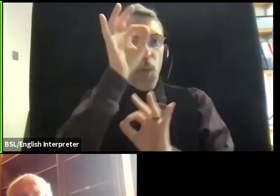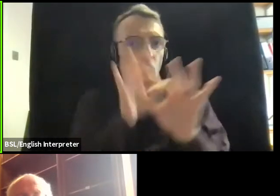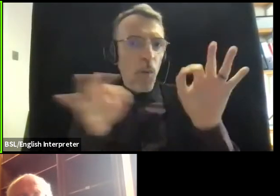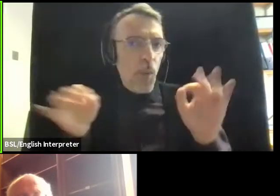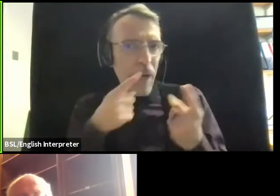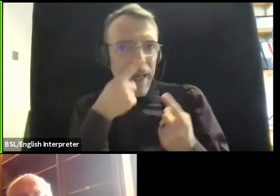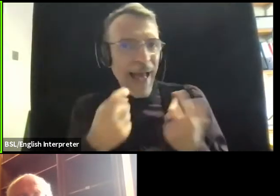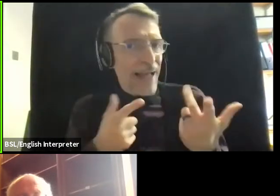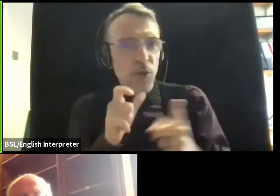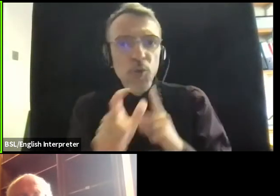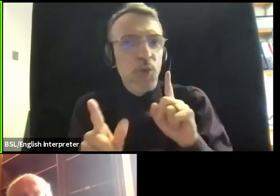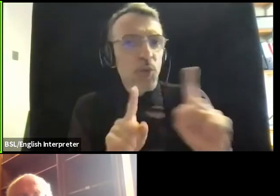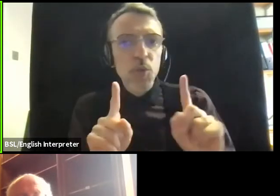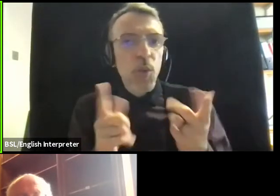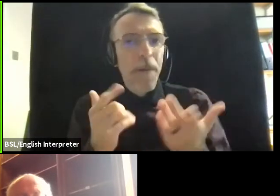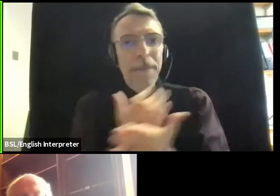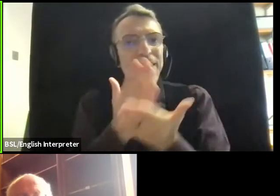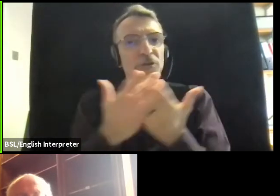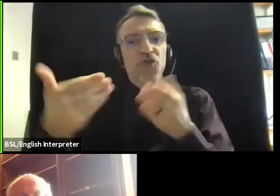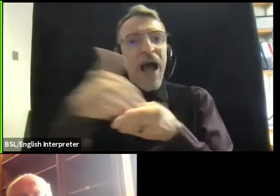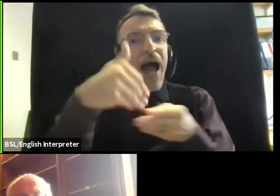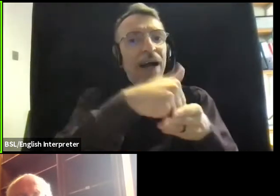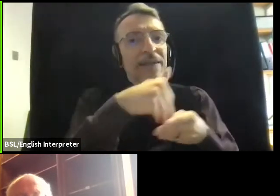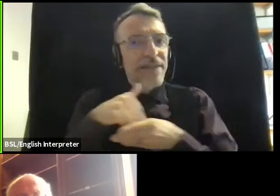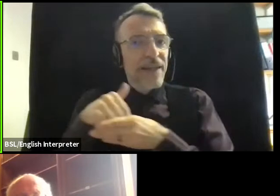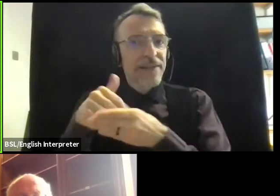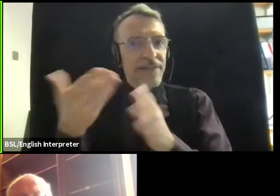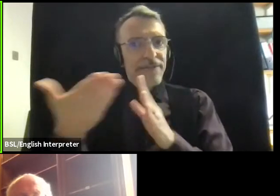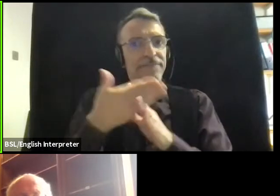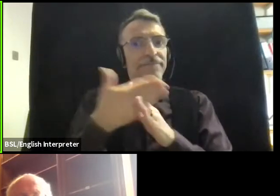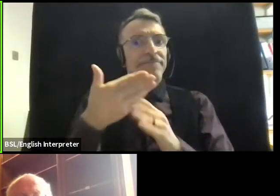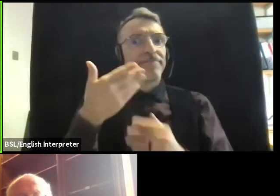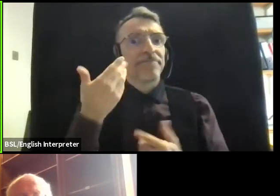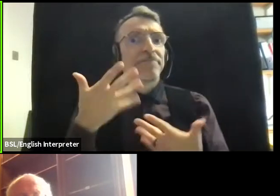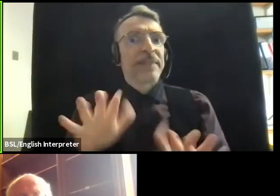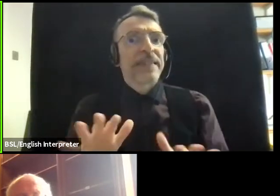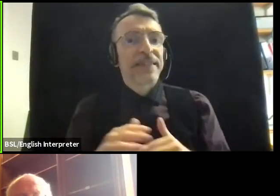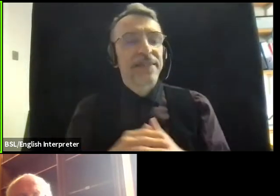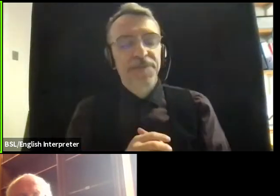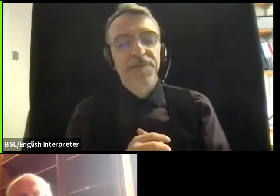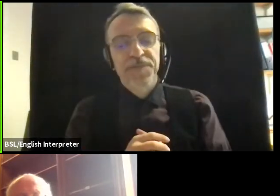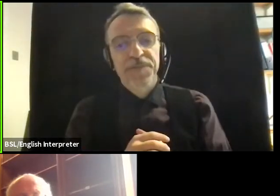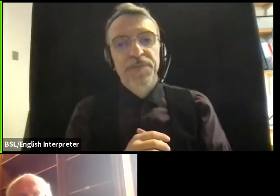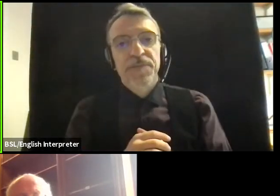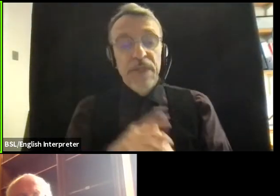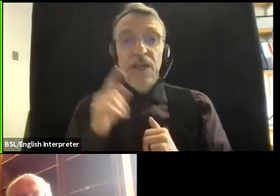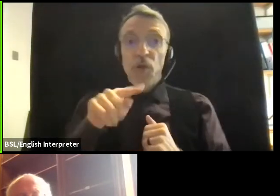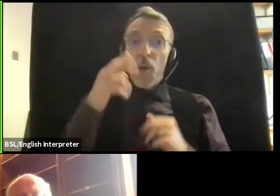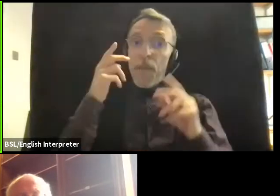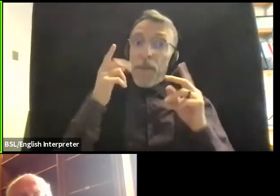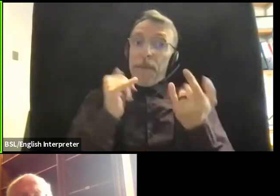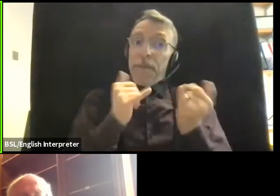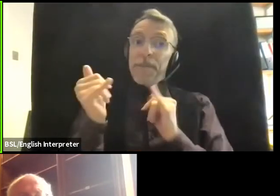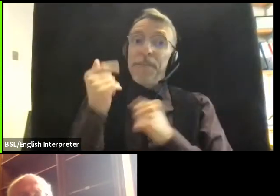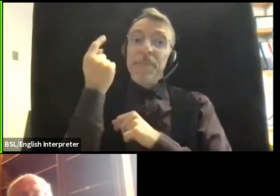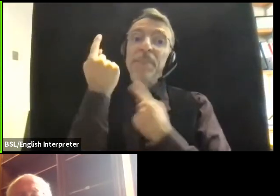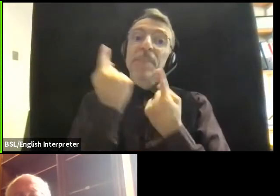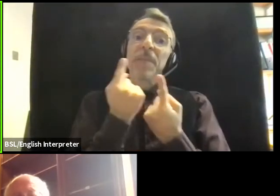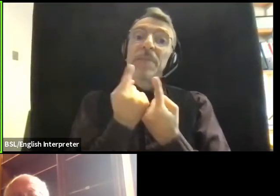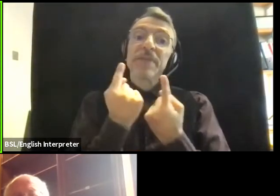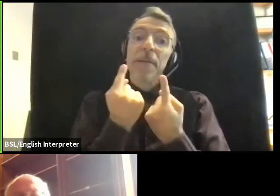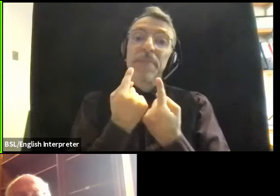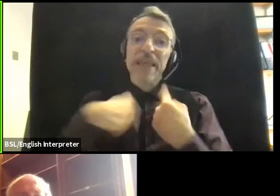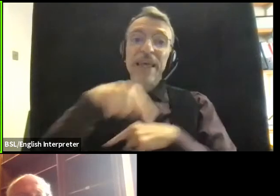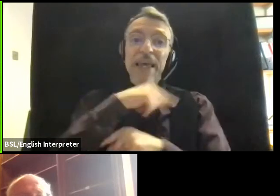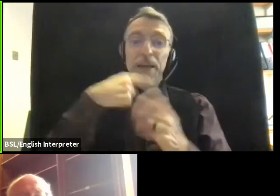do we need to put in place to make sure that we are being inclusive. And that, I think, may be something as